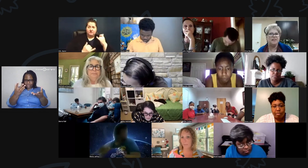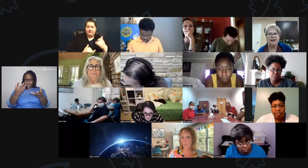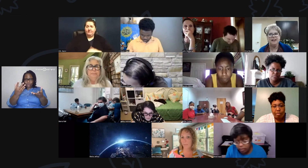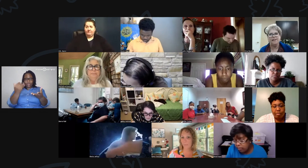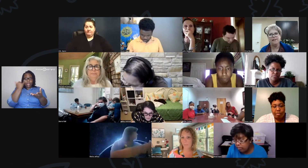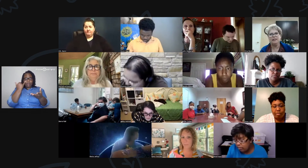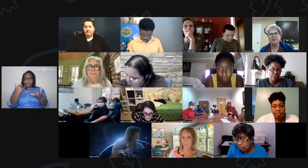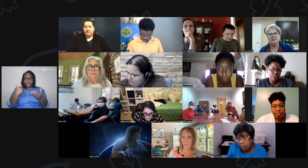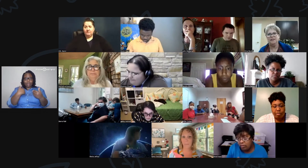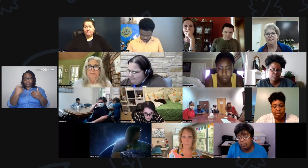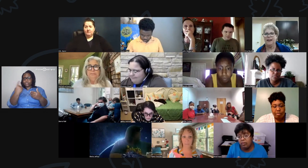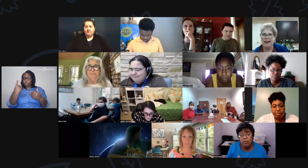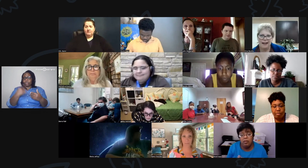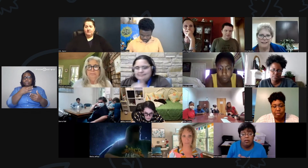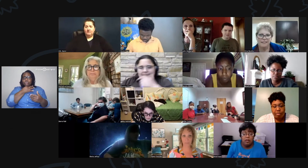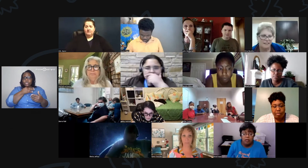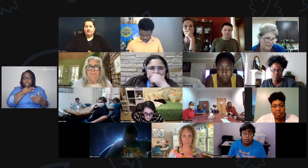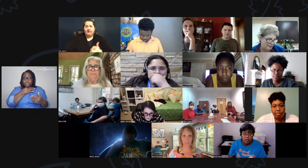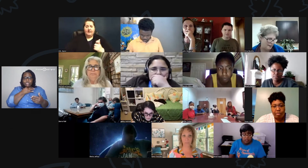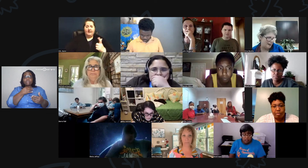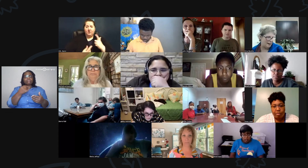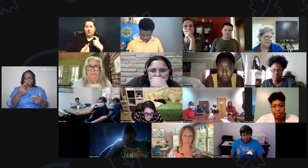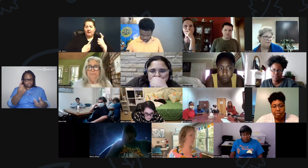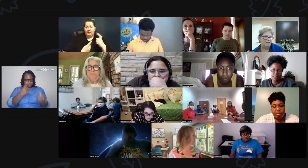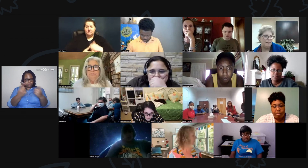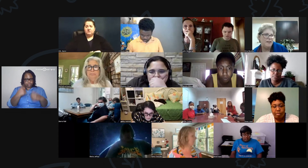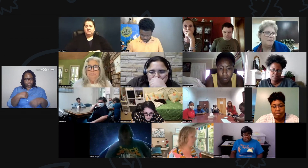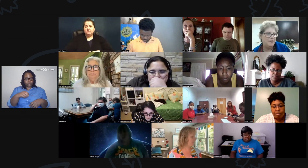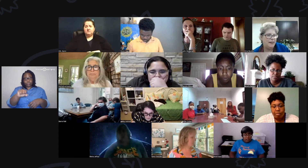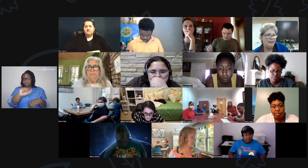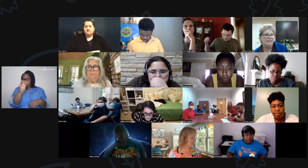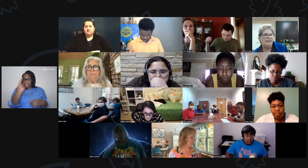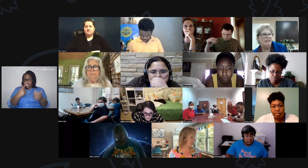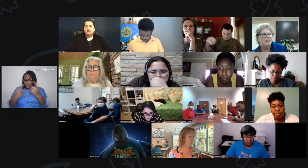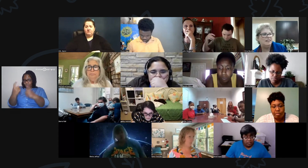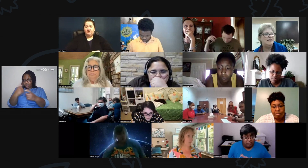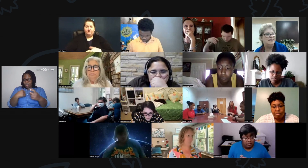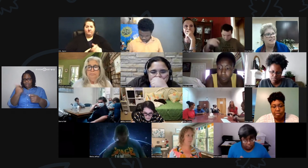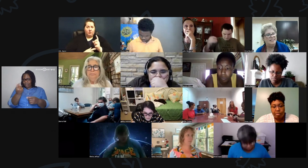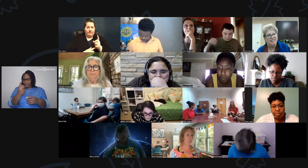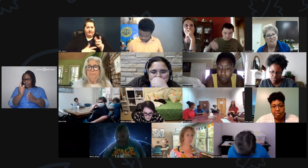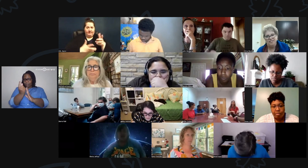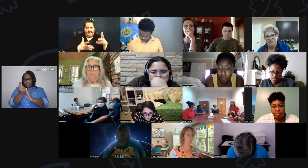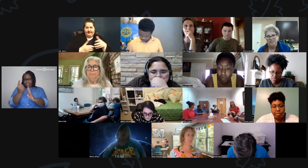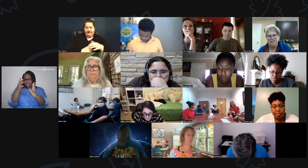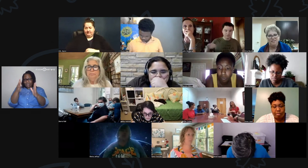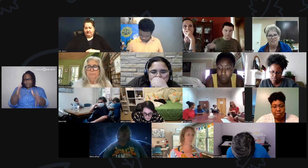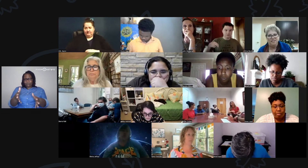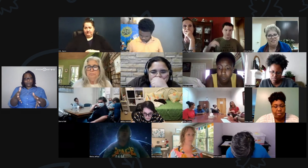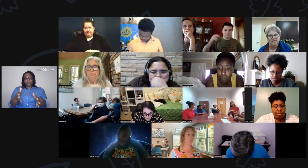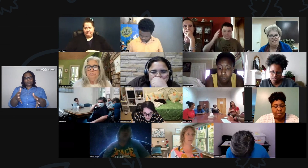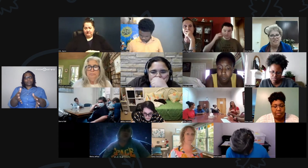Is there any questions you want to ask? We got a couple minutes left.